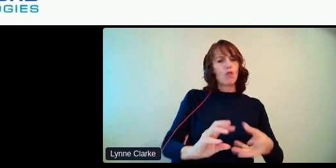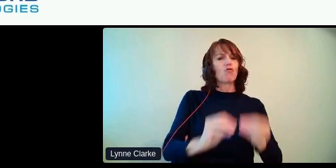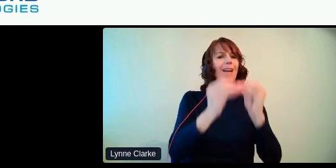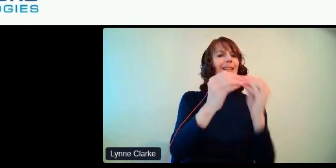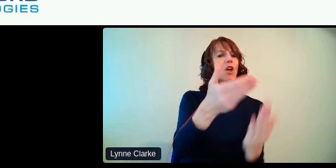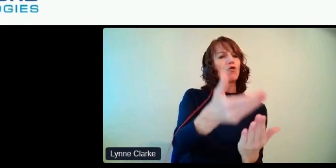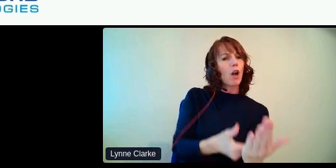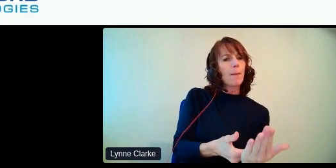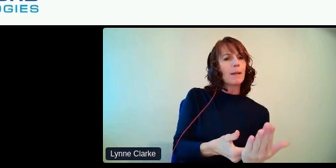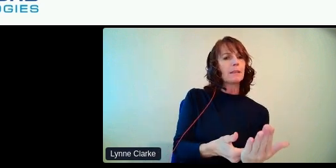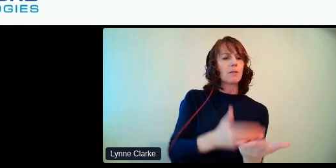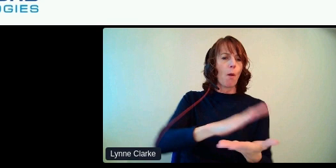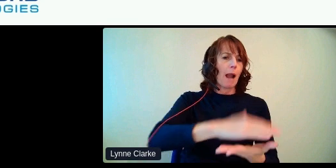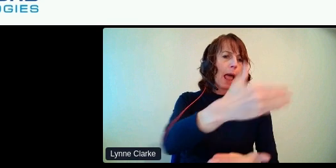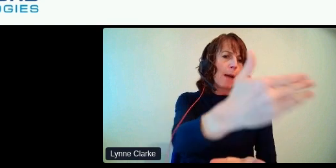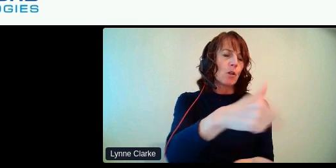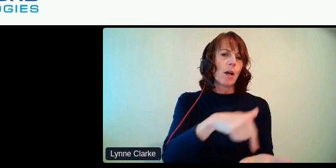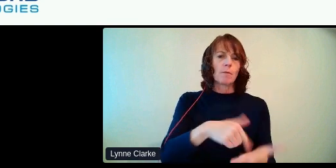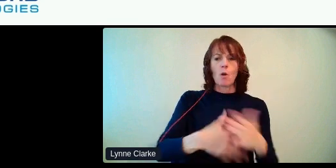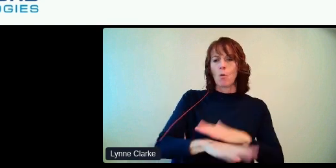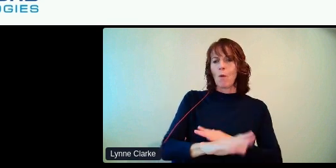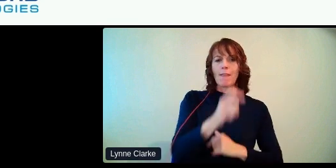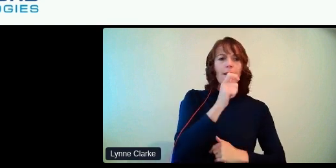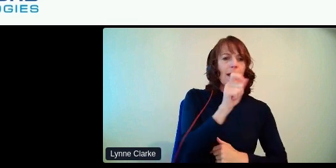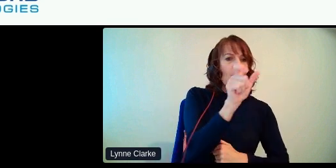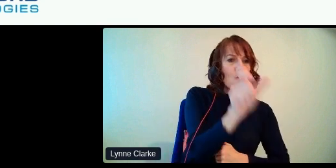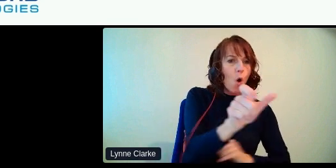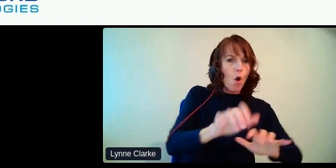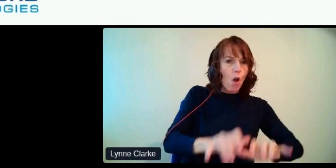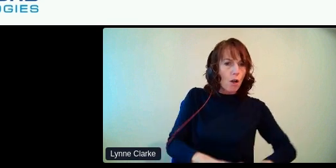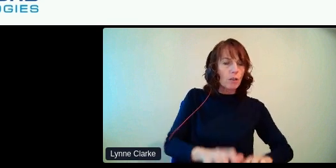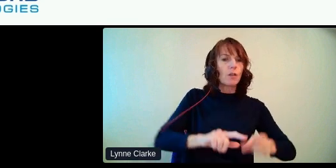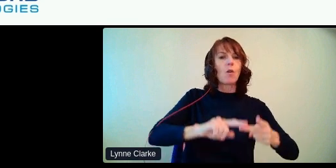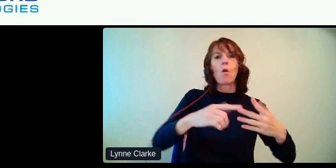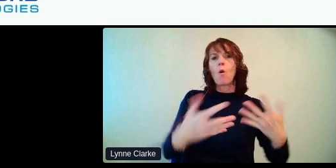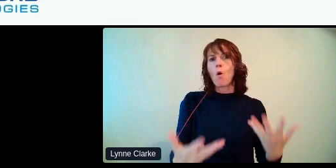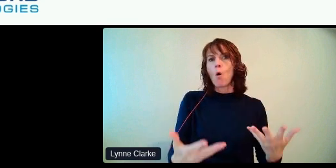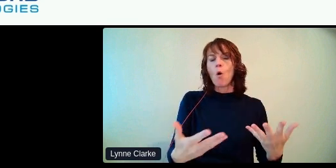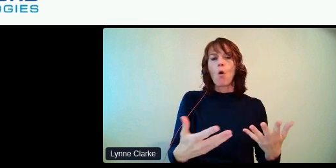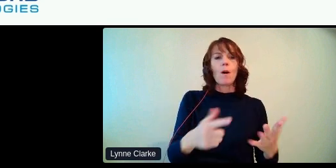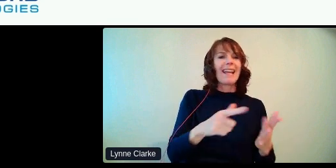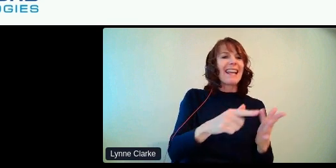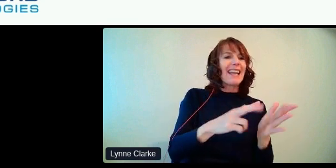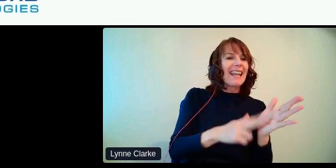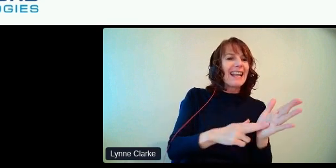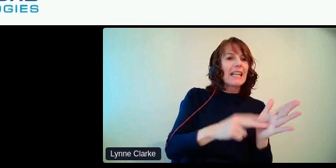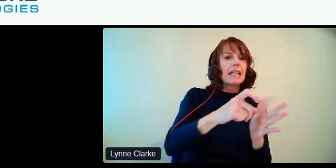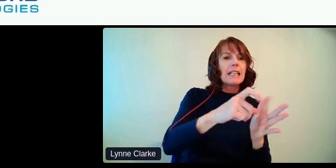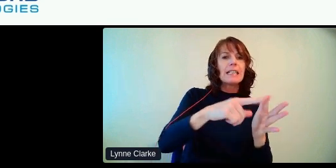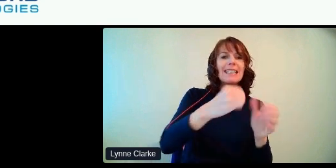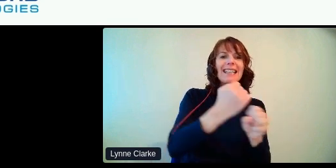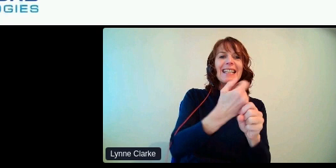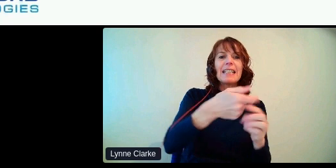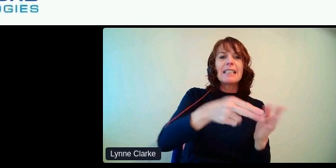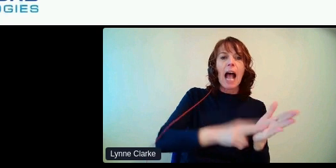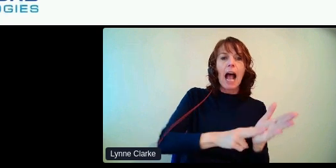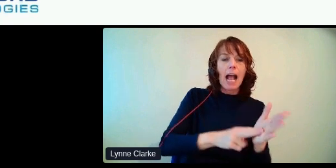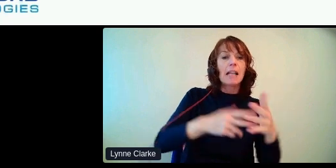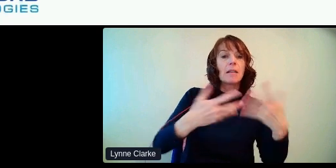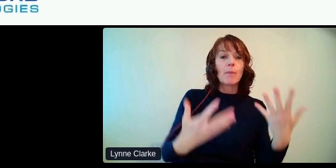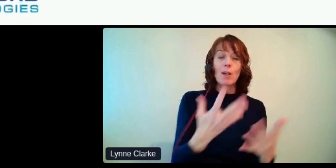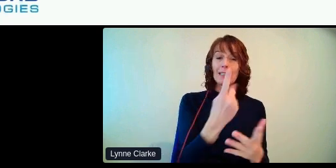maybe they might be doing it in Word, they might be doing it in something like InDesign, but single documents that